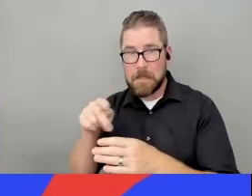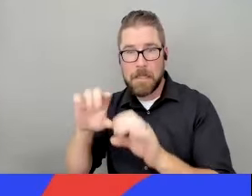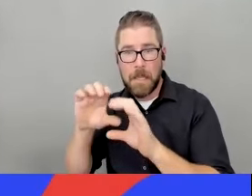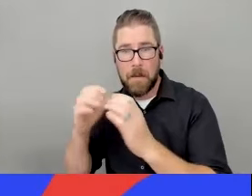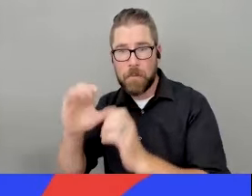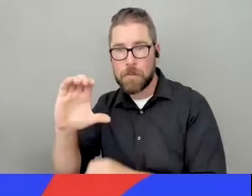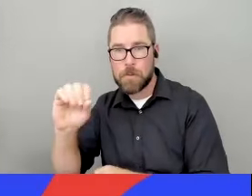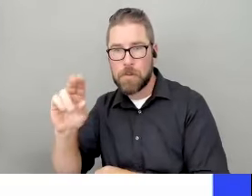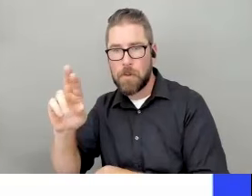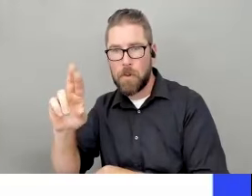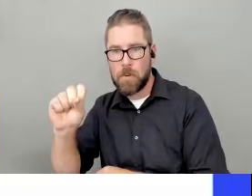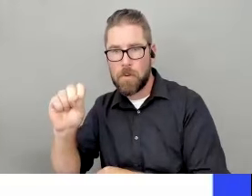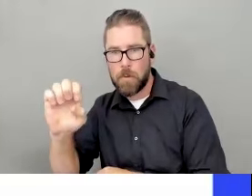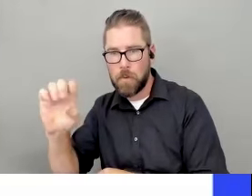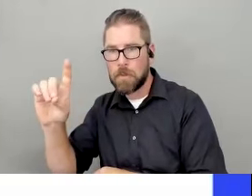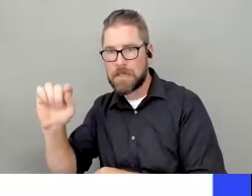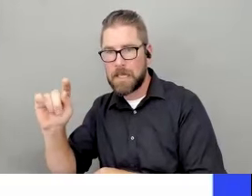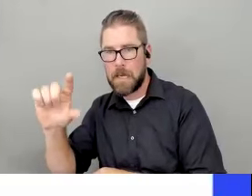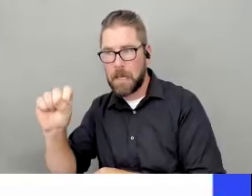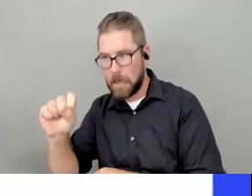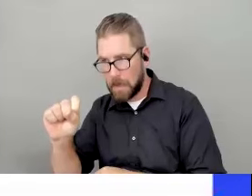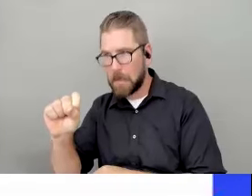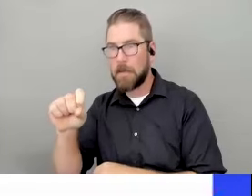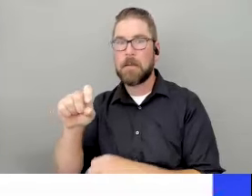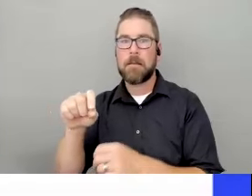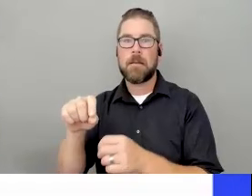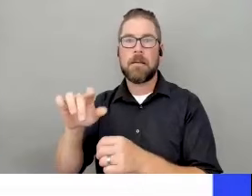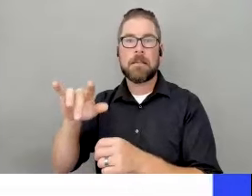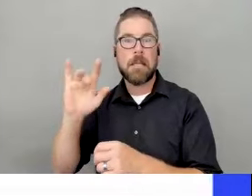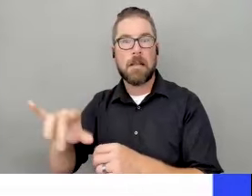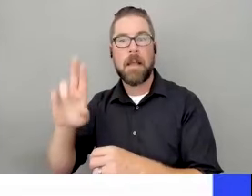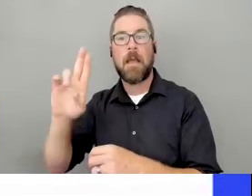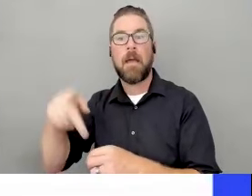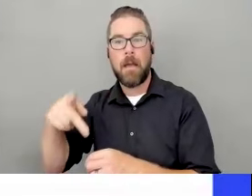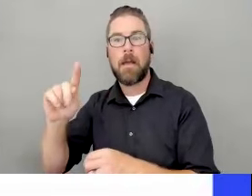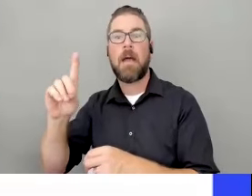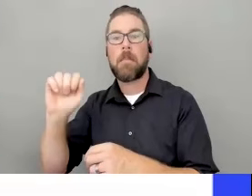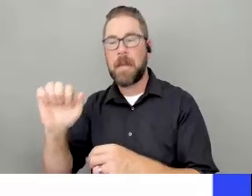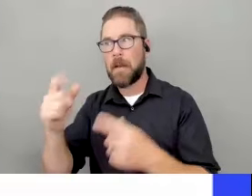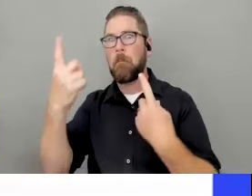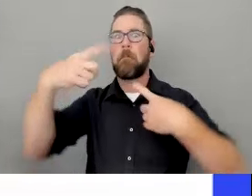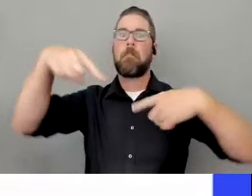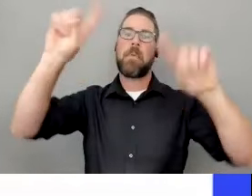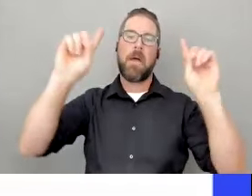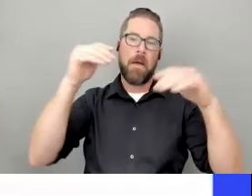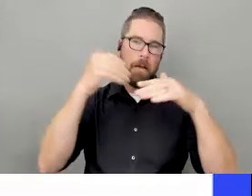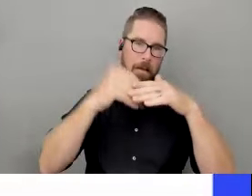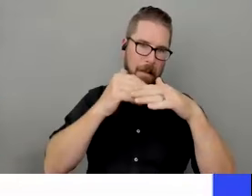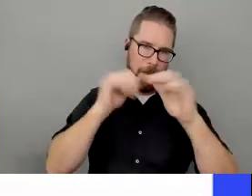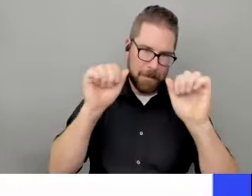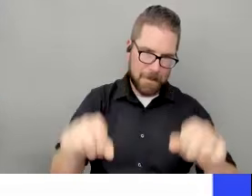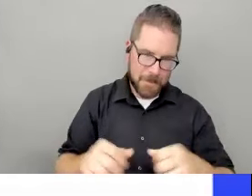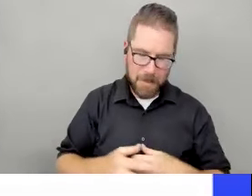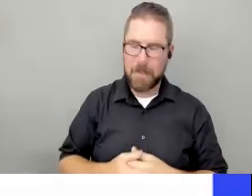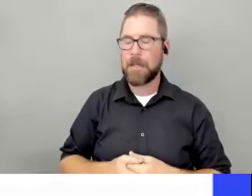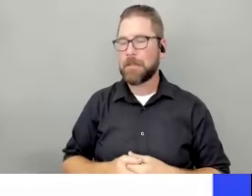course details. And then it makes Studio where you can access it. So now it's accessible in Canvas in